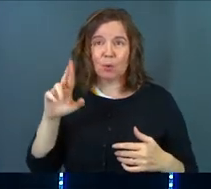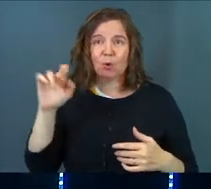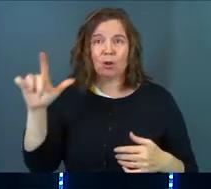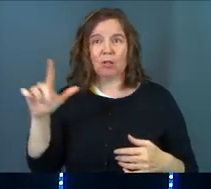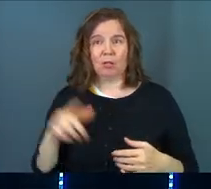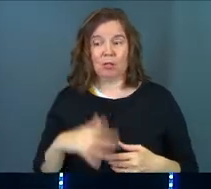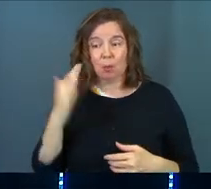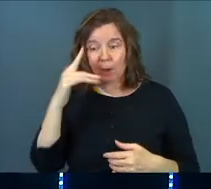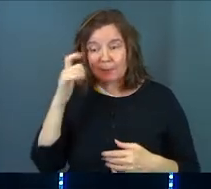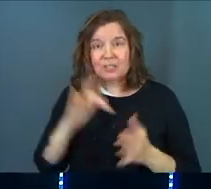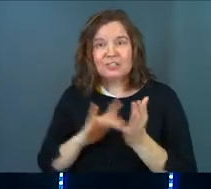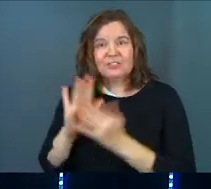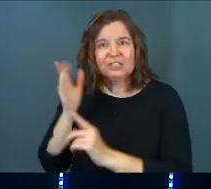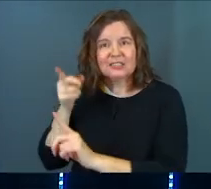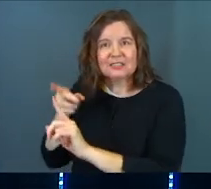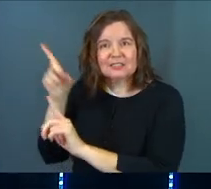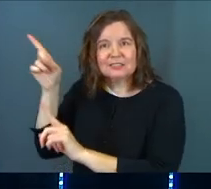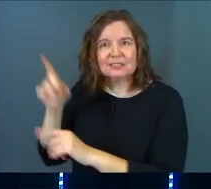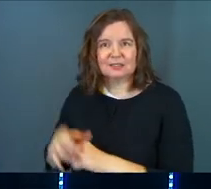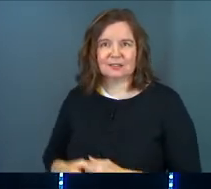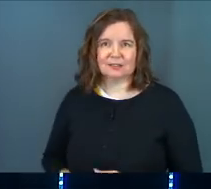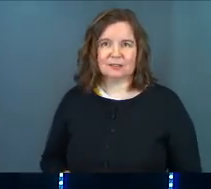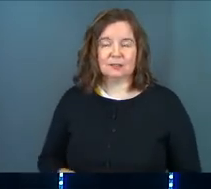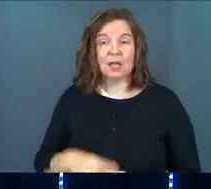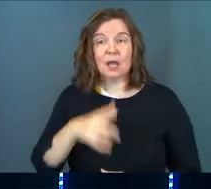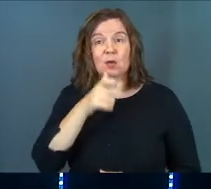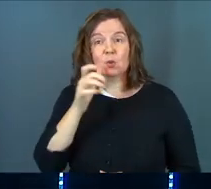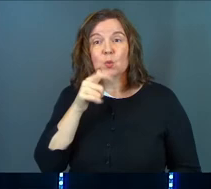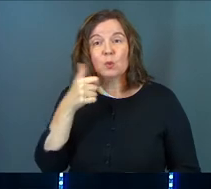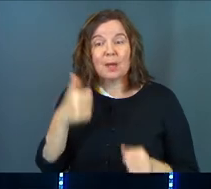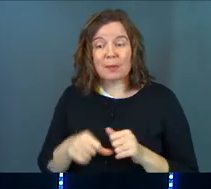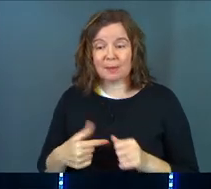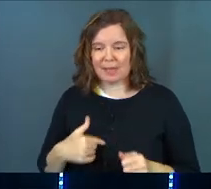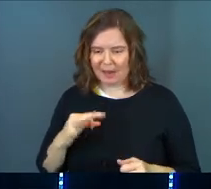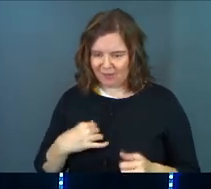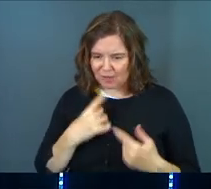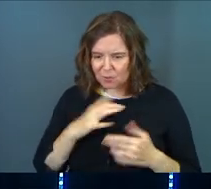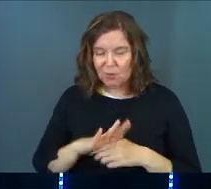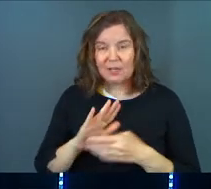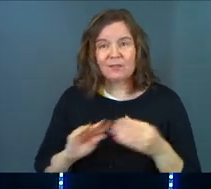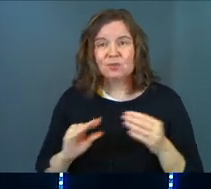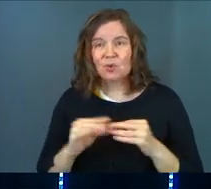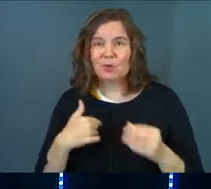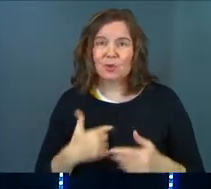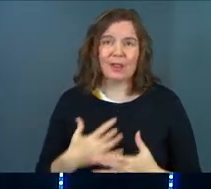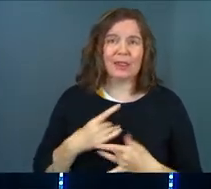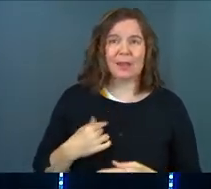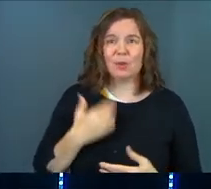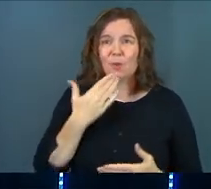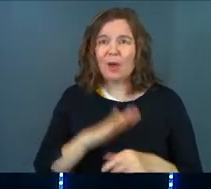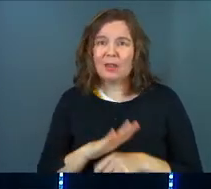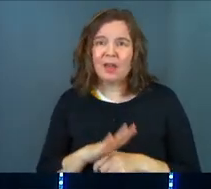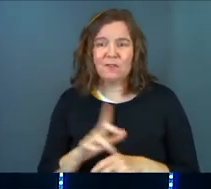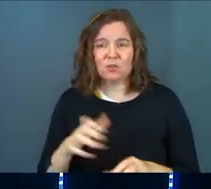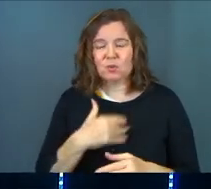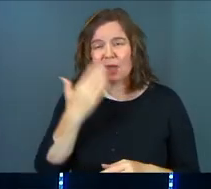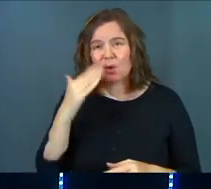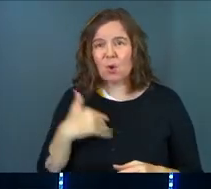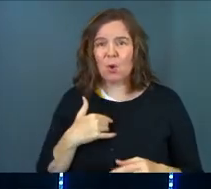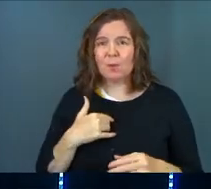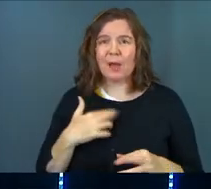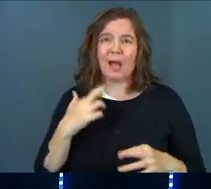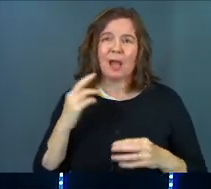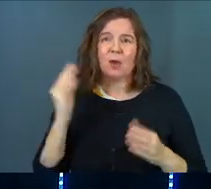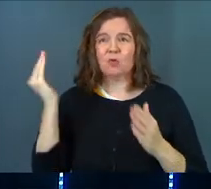immortal because of Jesus. And who will remember me? And have I told enough stories? And do they like me well enough? And do they know